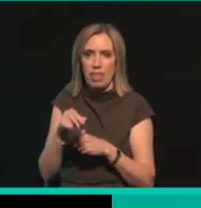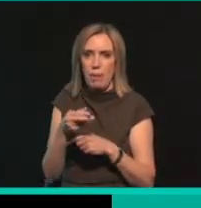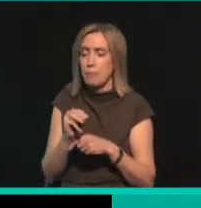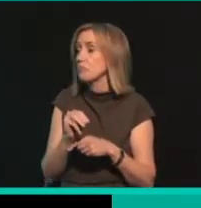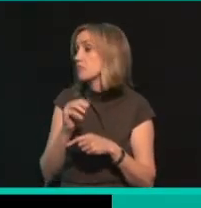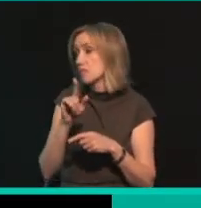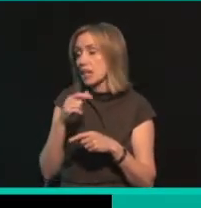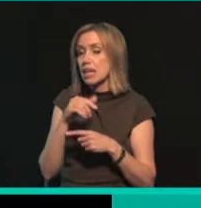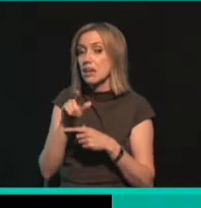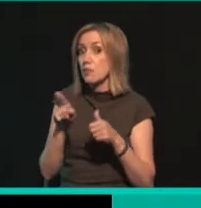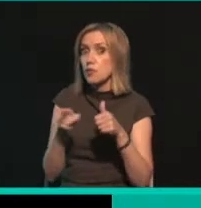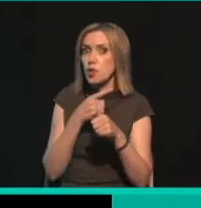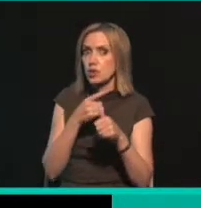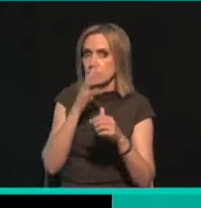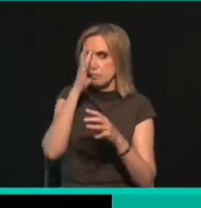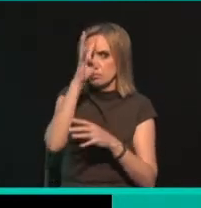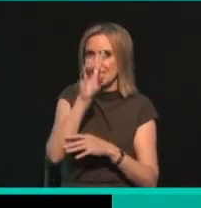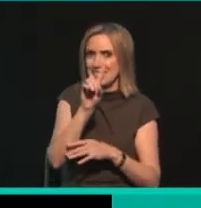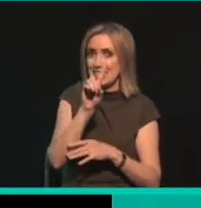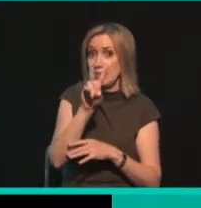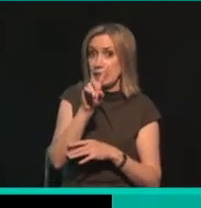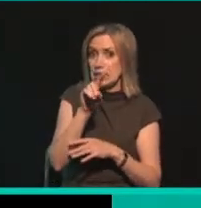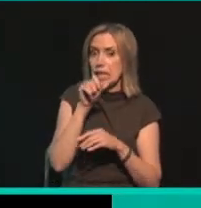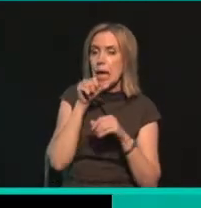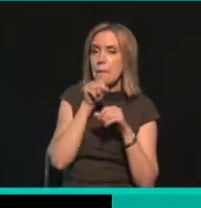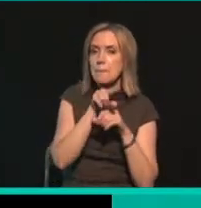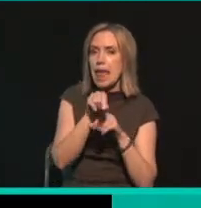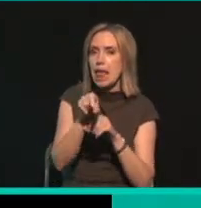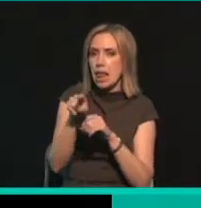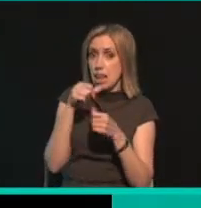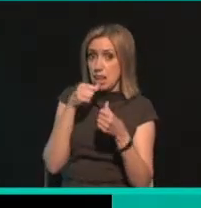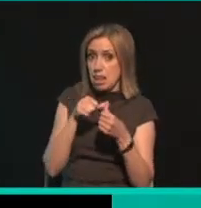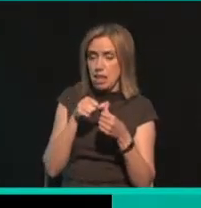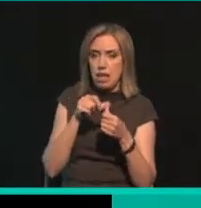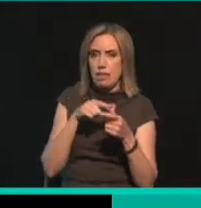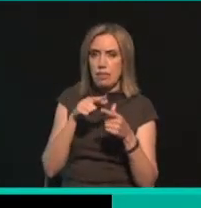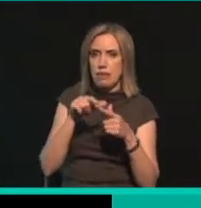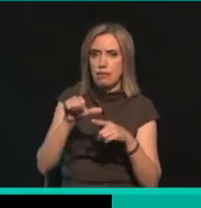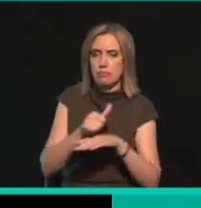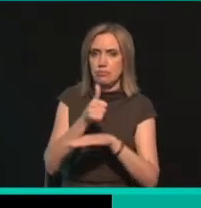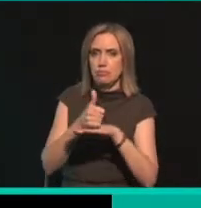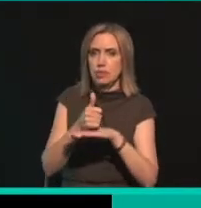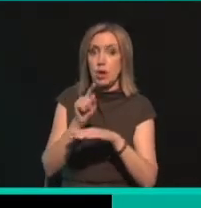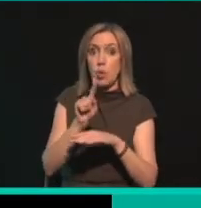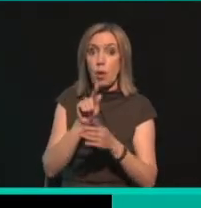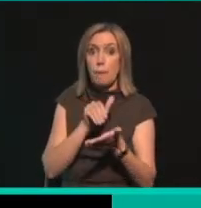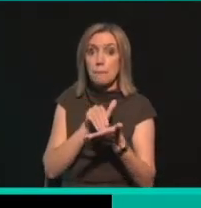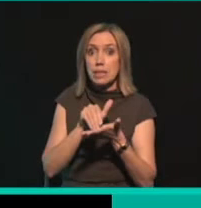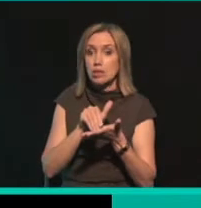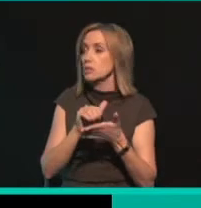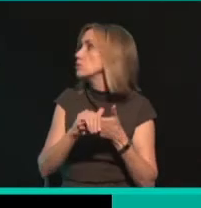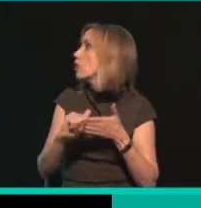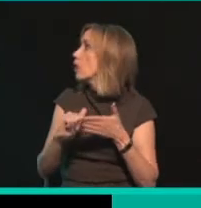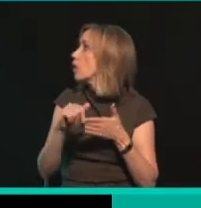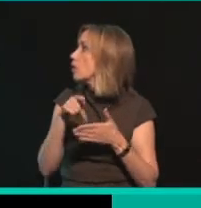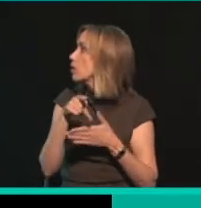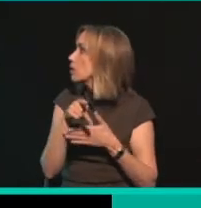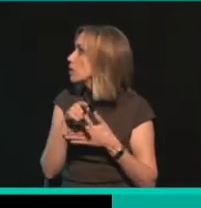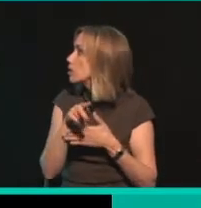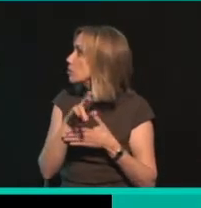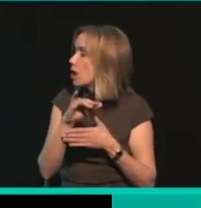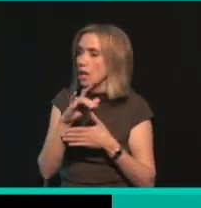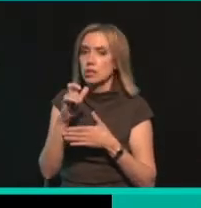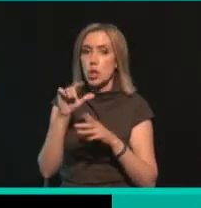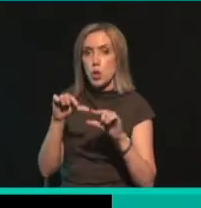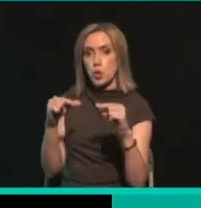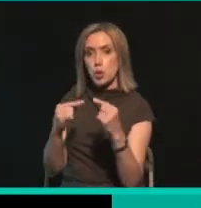mailing business, they launched a prize. And this was a $1 million prize to the group that could